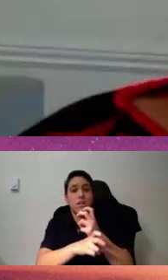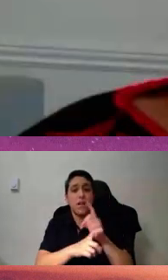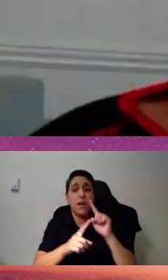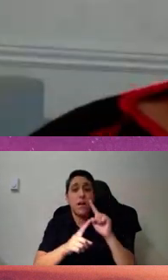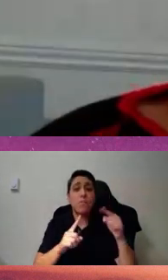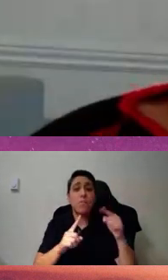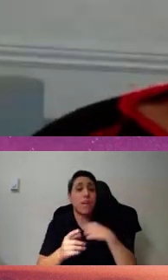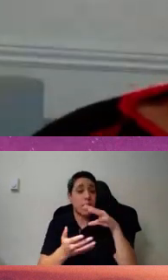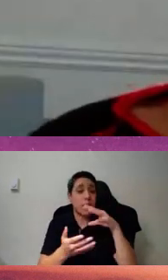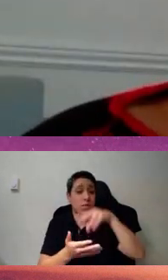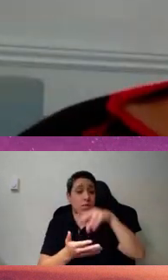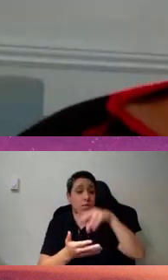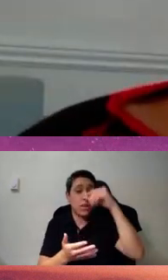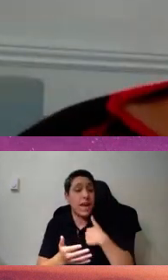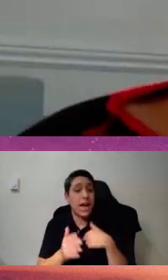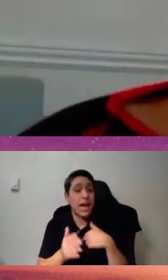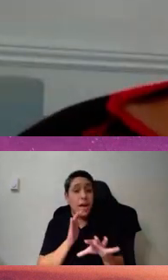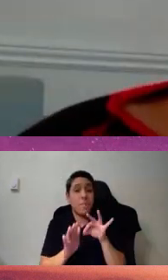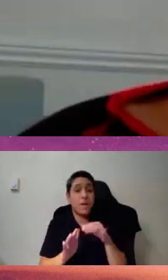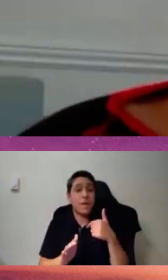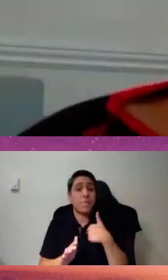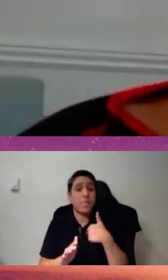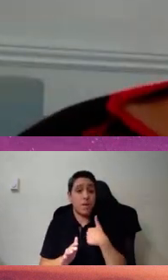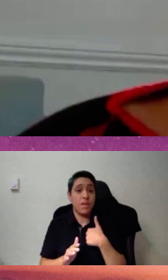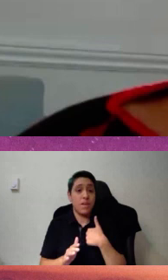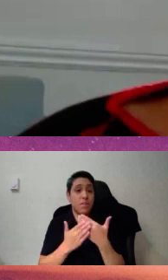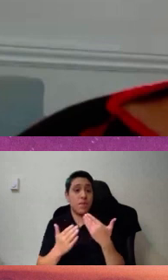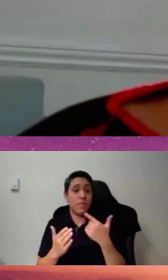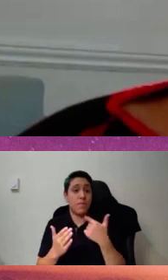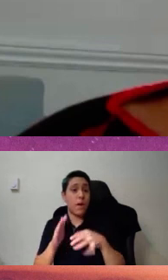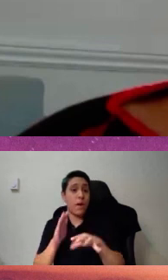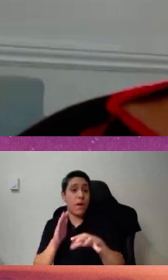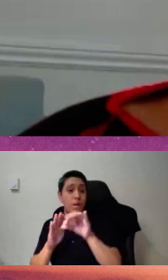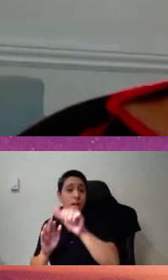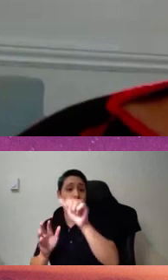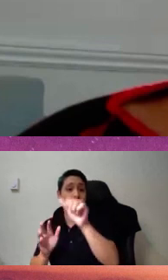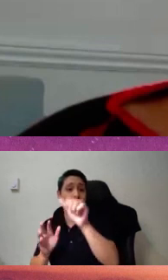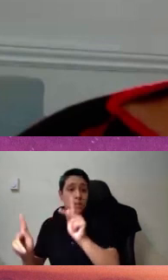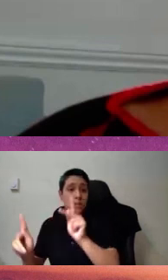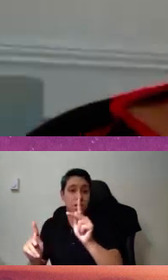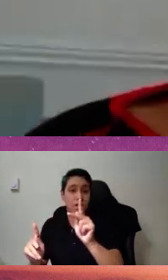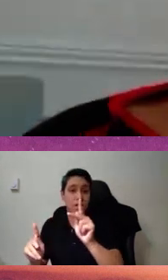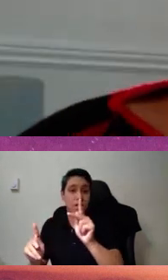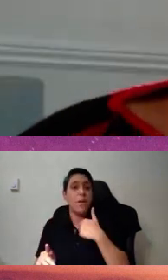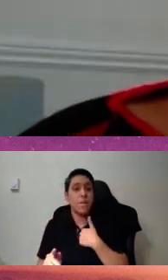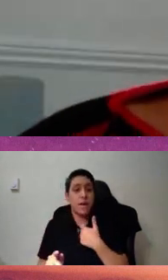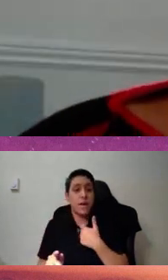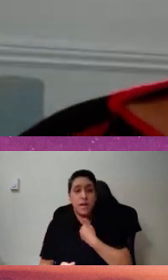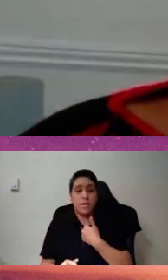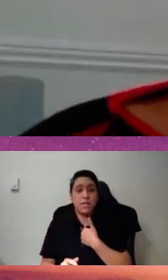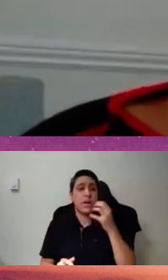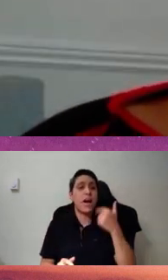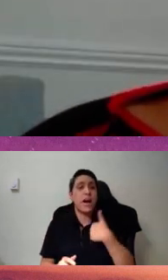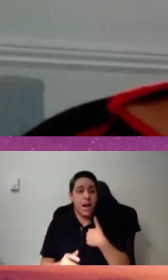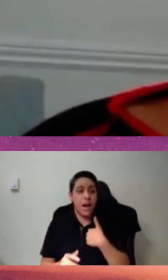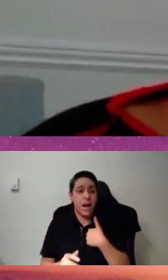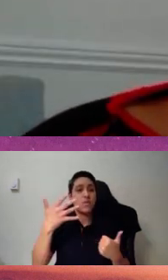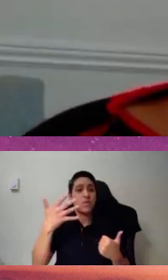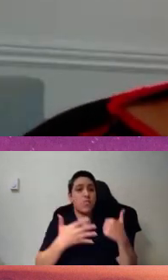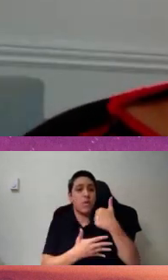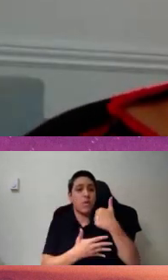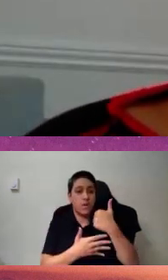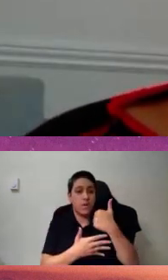me before others, learning to have myself be priority, um, has not